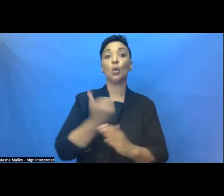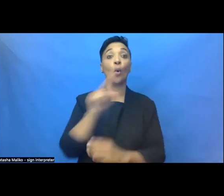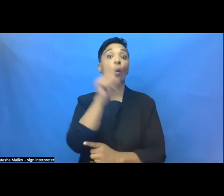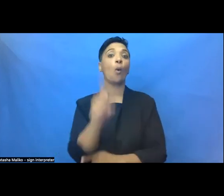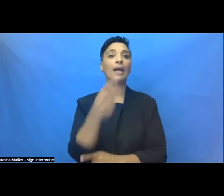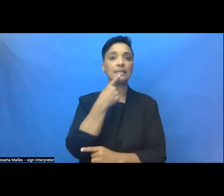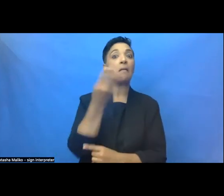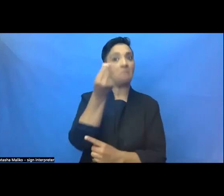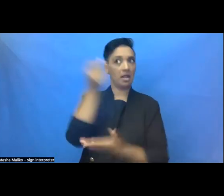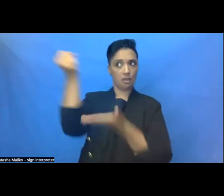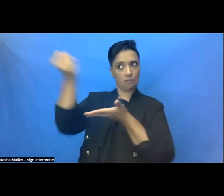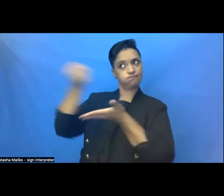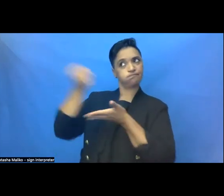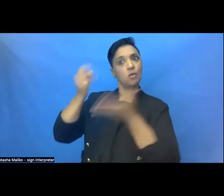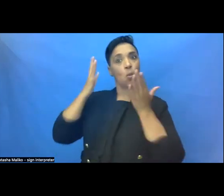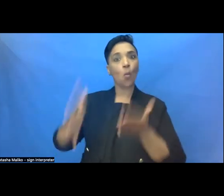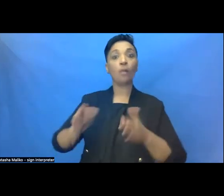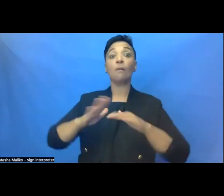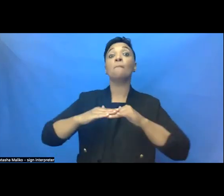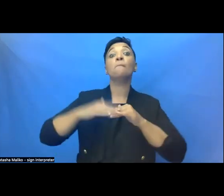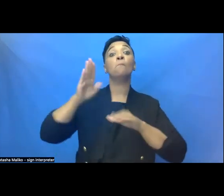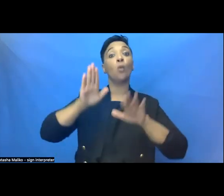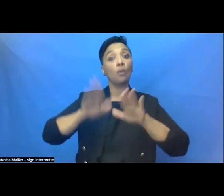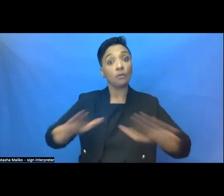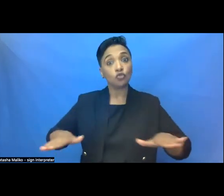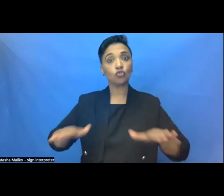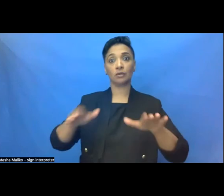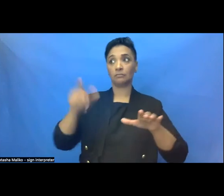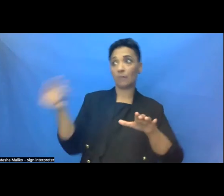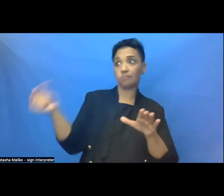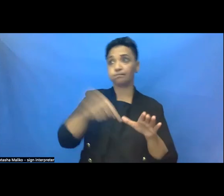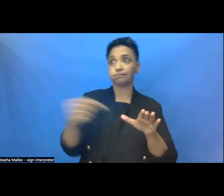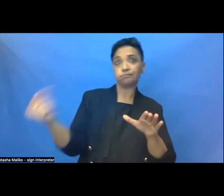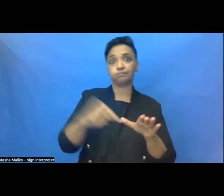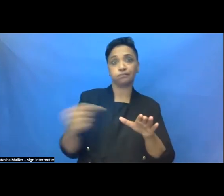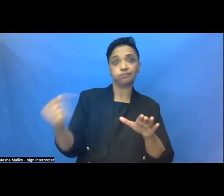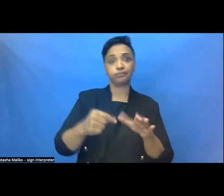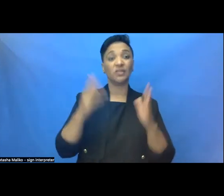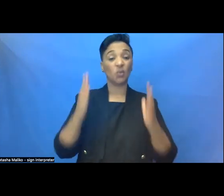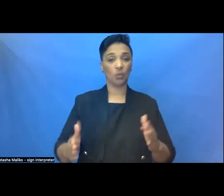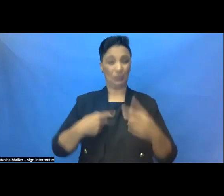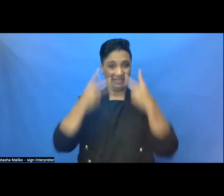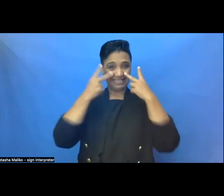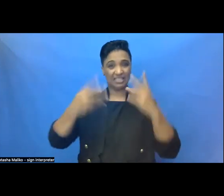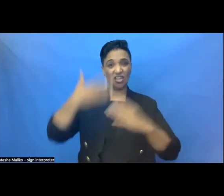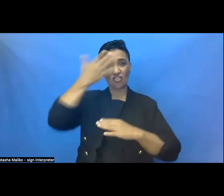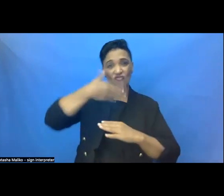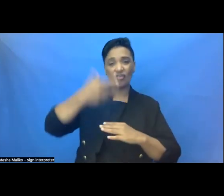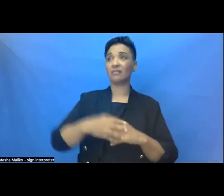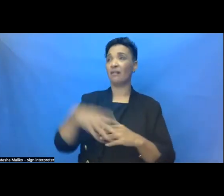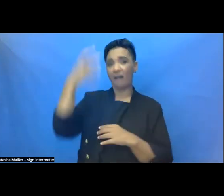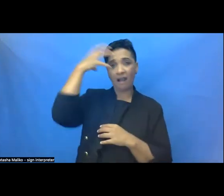arrive and that more patients and residents will arrive. Out in front of the orphanage, we saw the local government filling